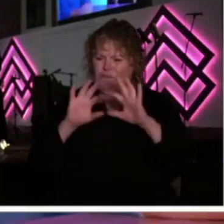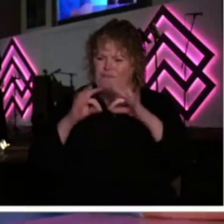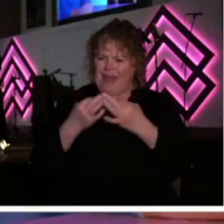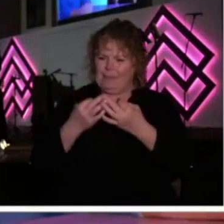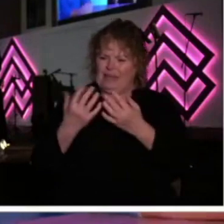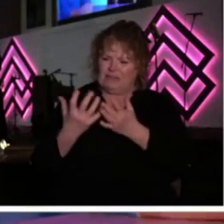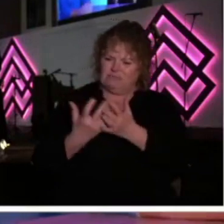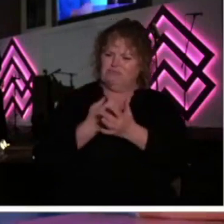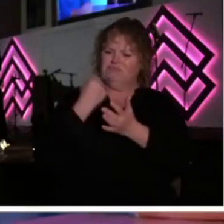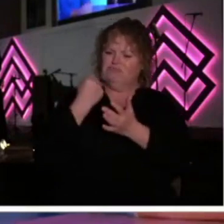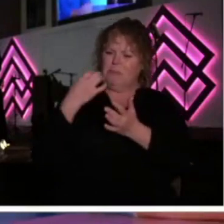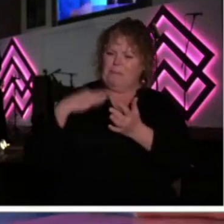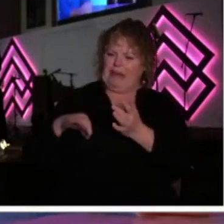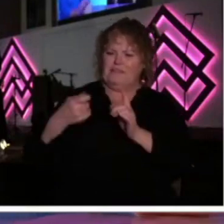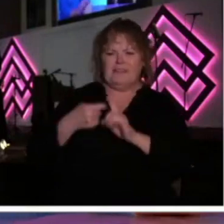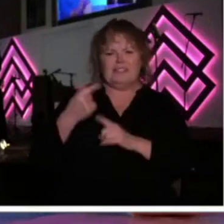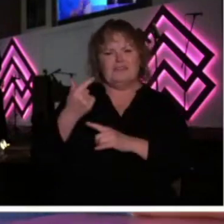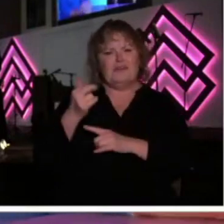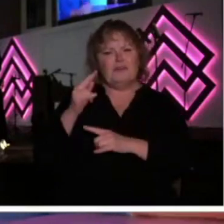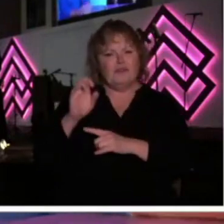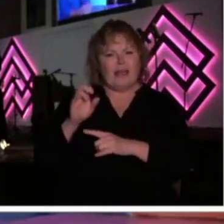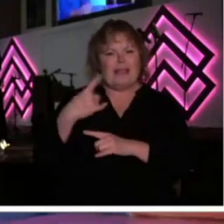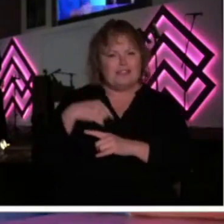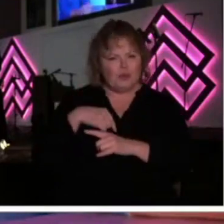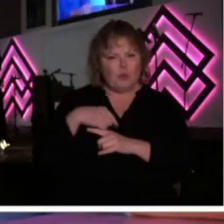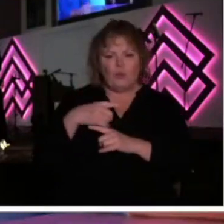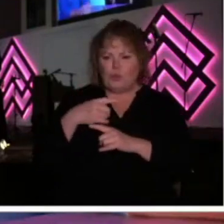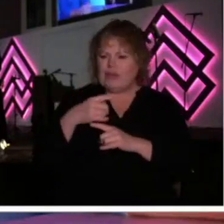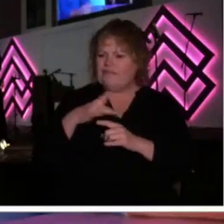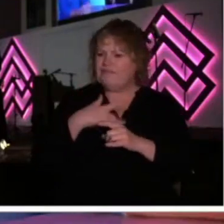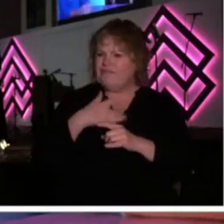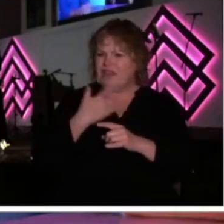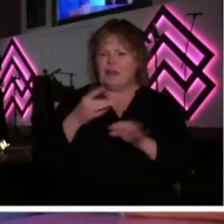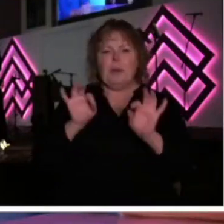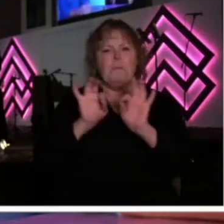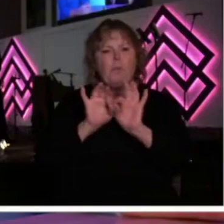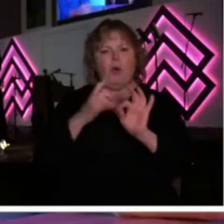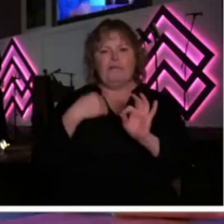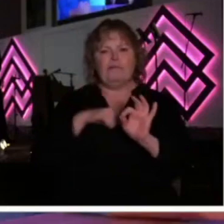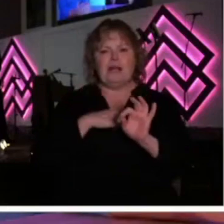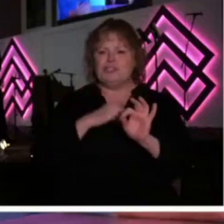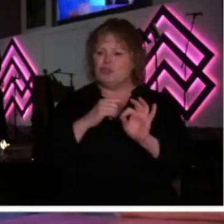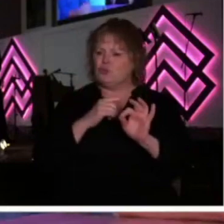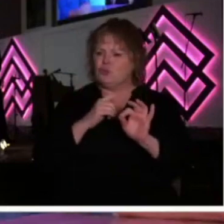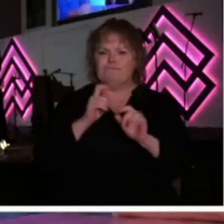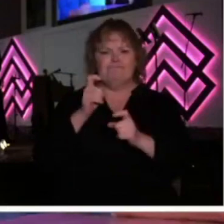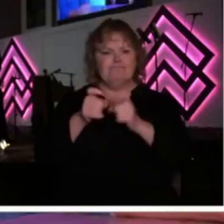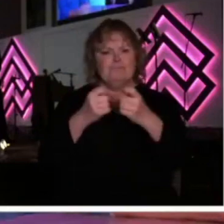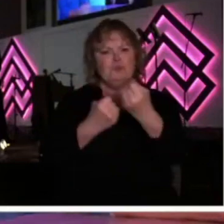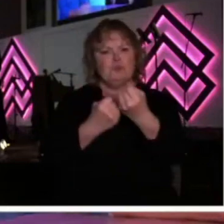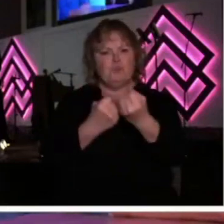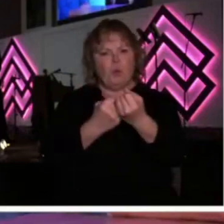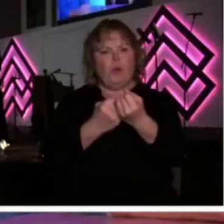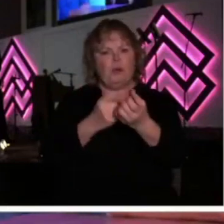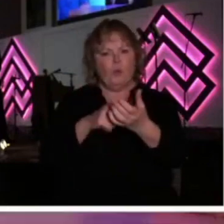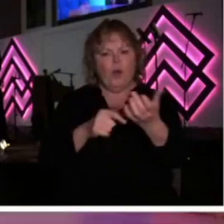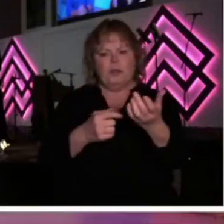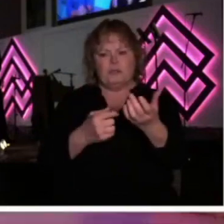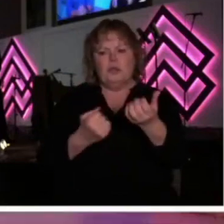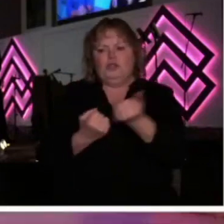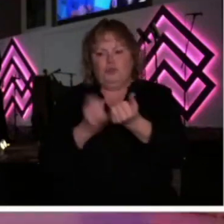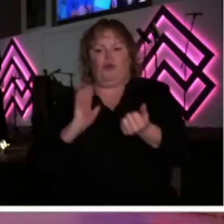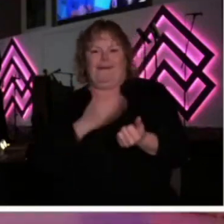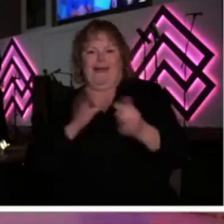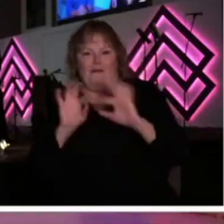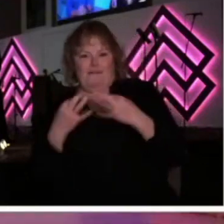spiritually fed at Grace. So we really feel it's worthy of our financial support.